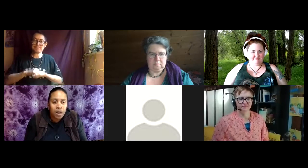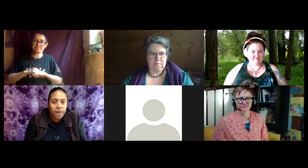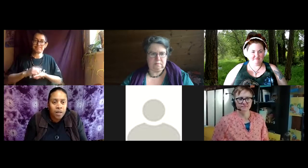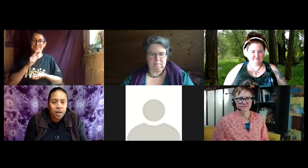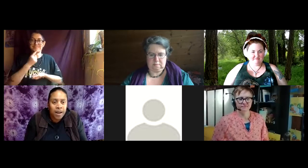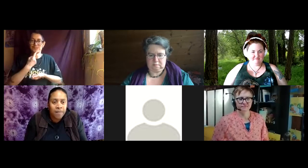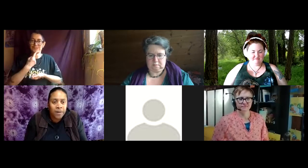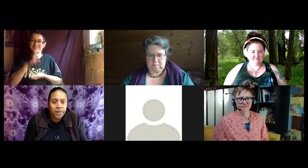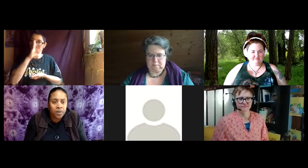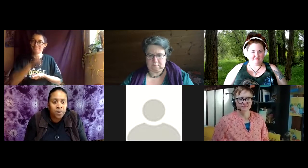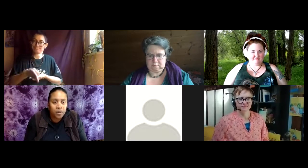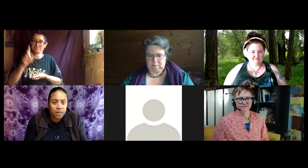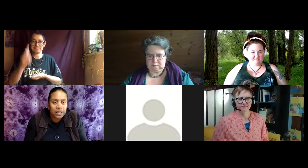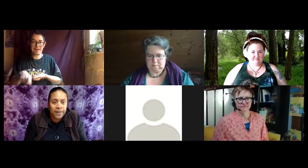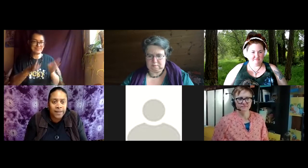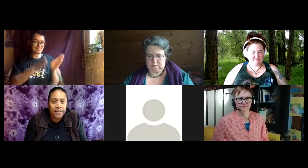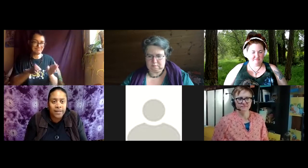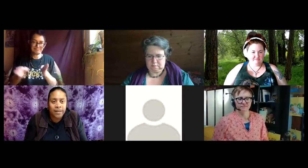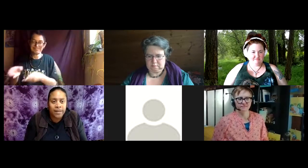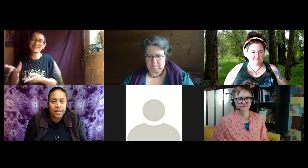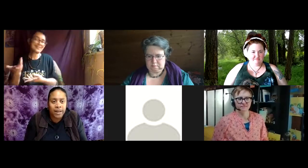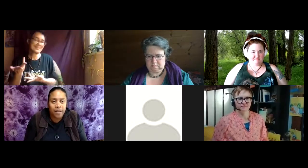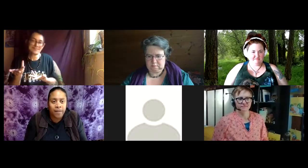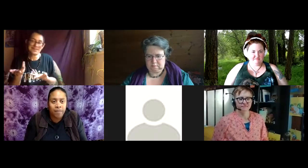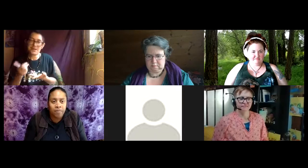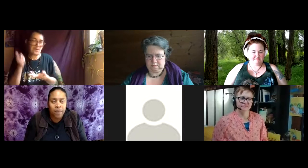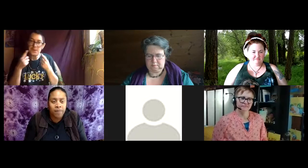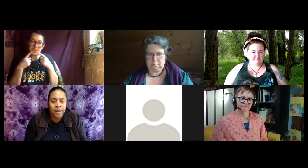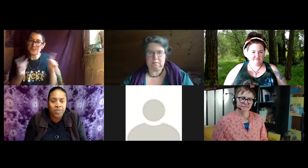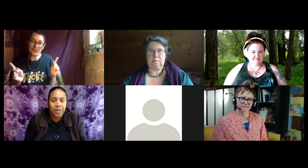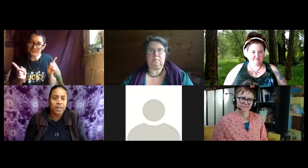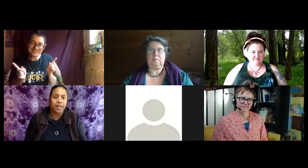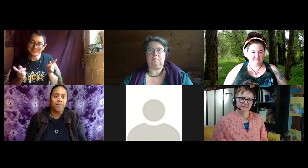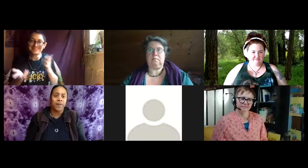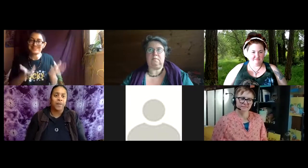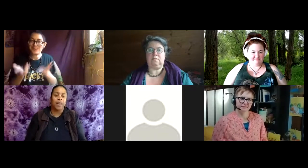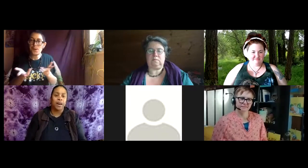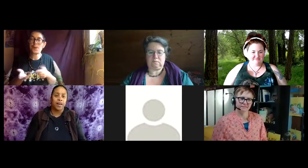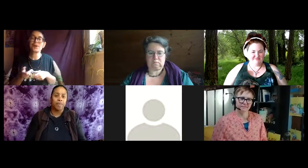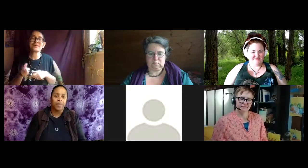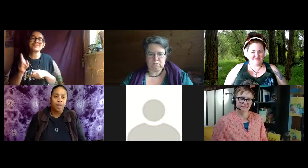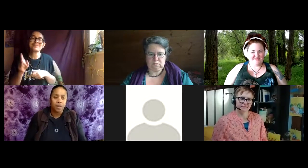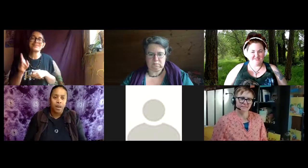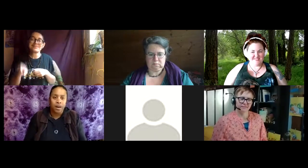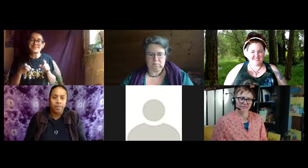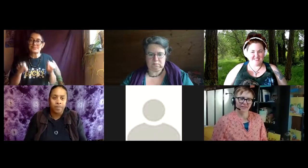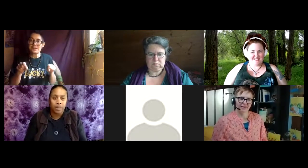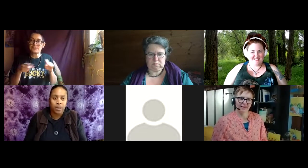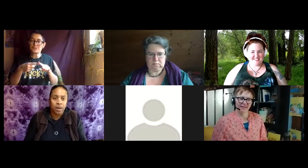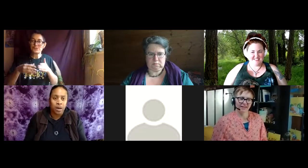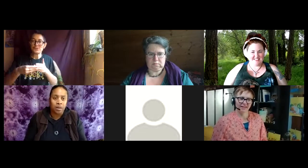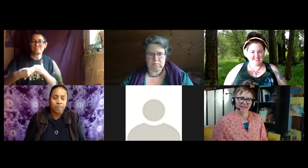And if you're the kind of person who is a very serious and kind of regimented and very